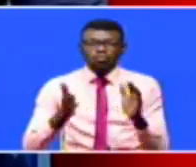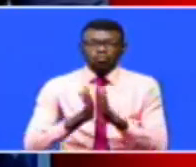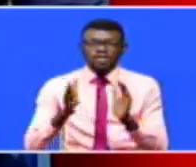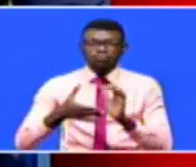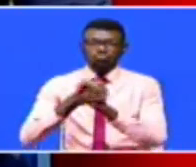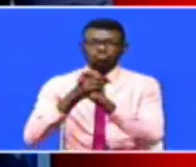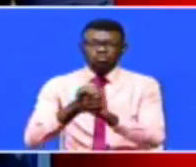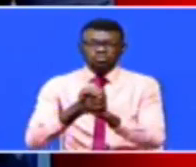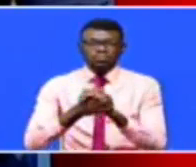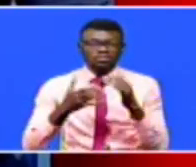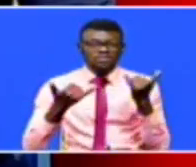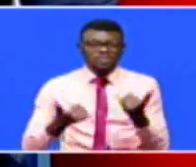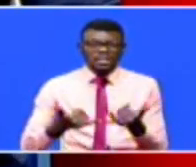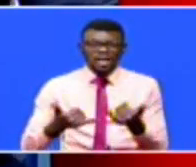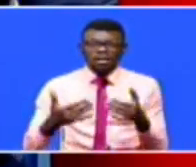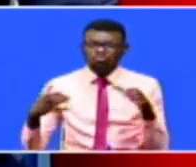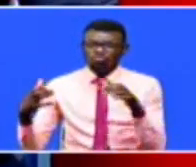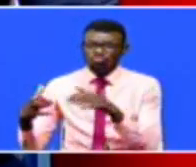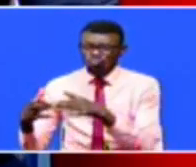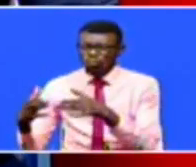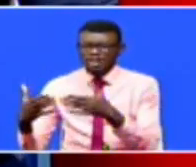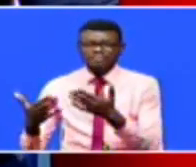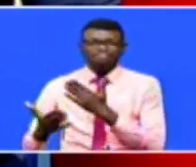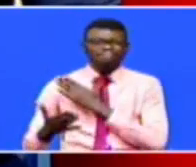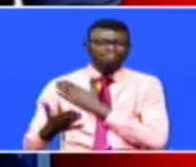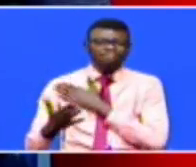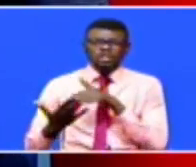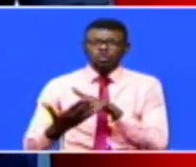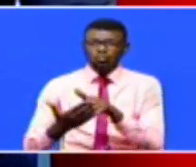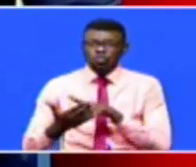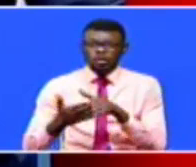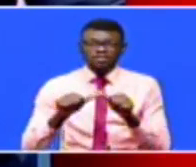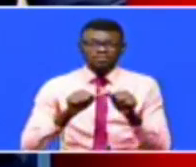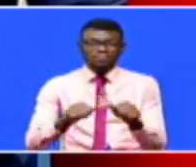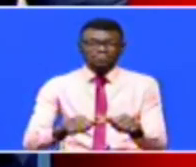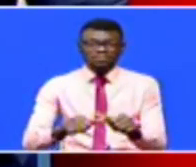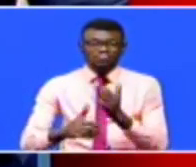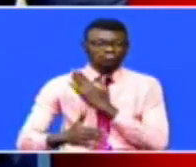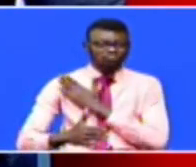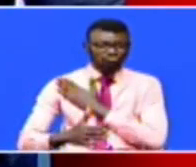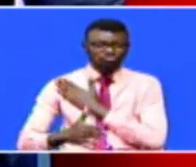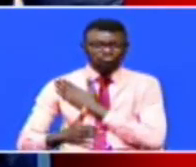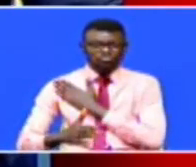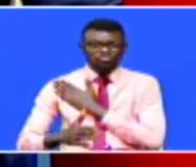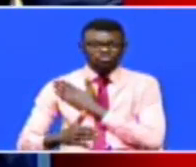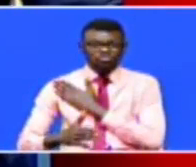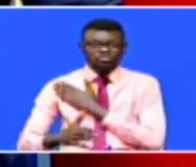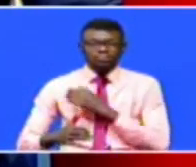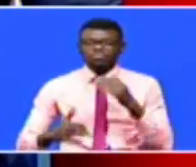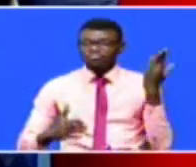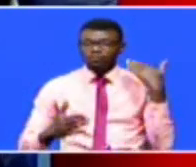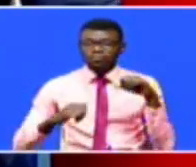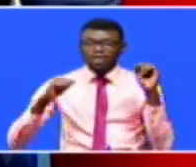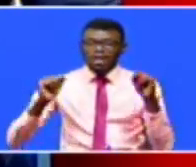continues to weaken the minority side, the National Super Alliance, NASA. According to the NASA coalition agreement, the alliance will only break